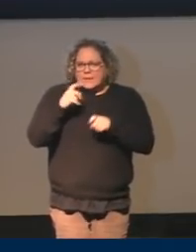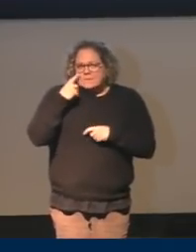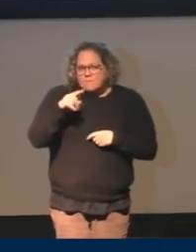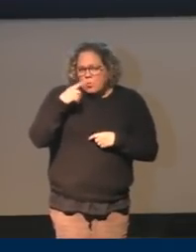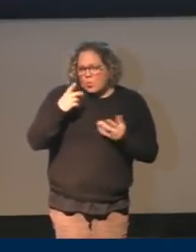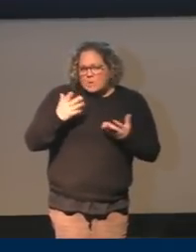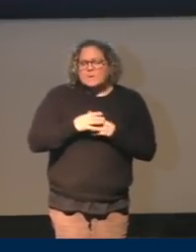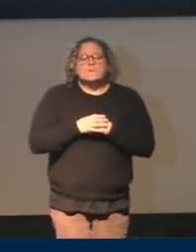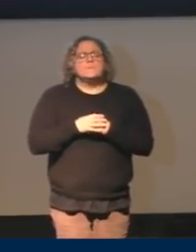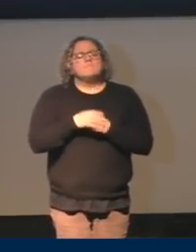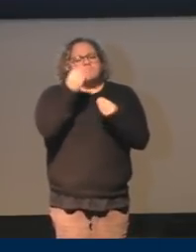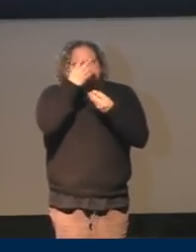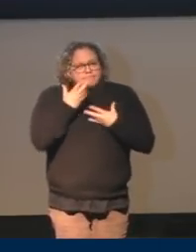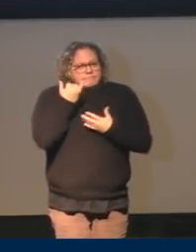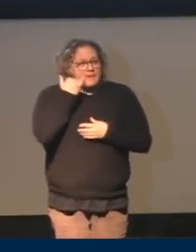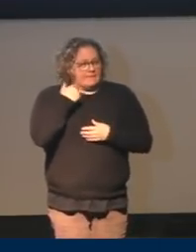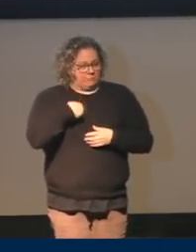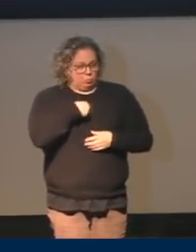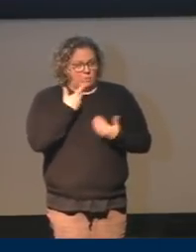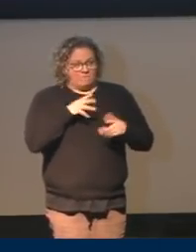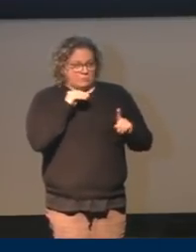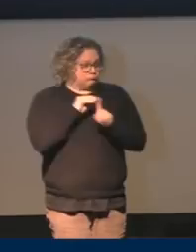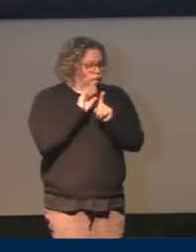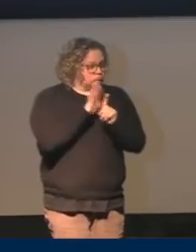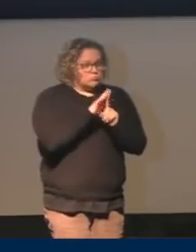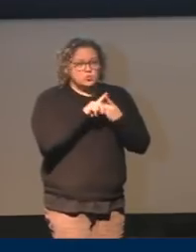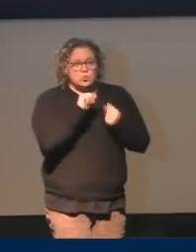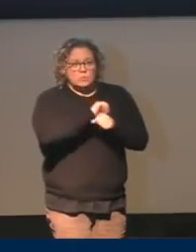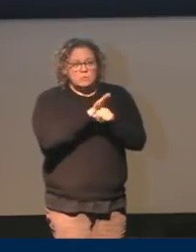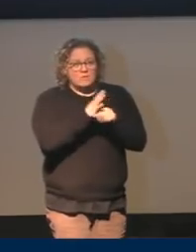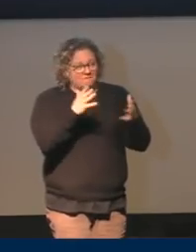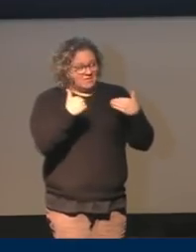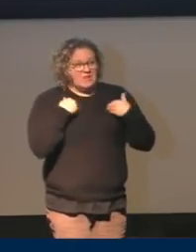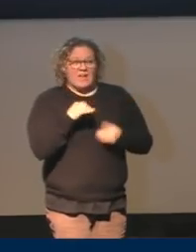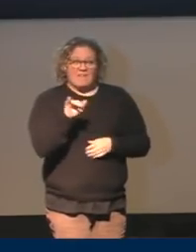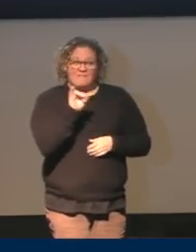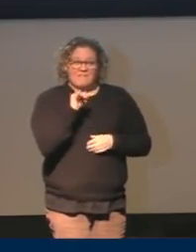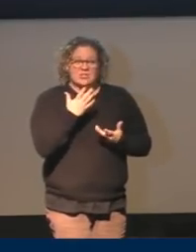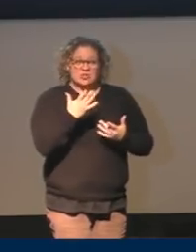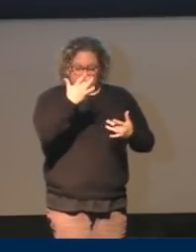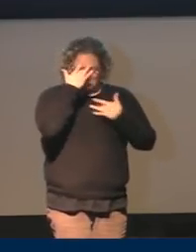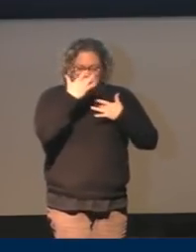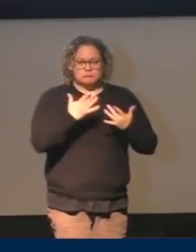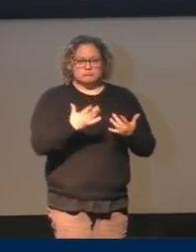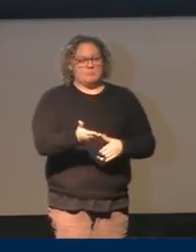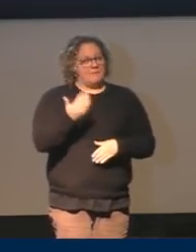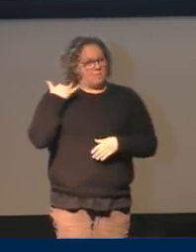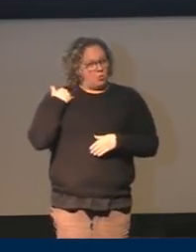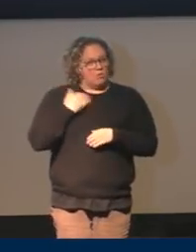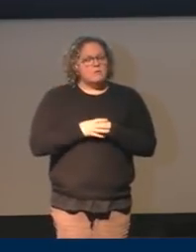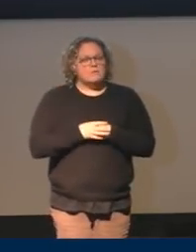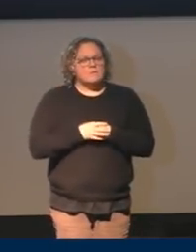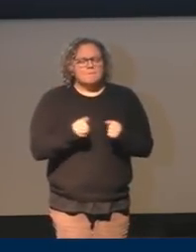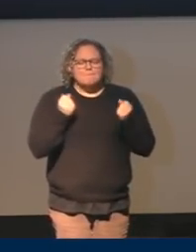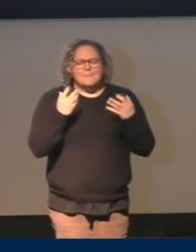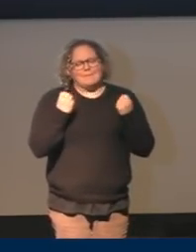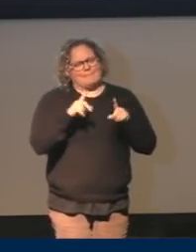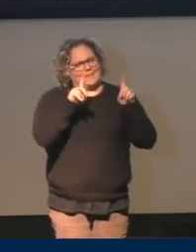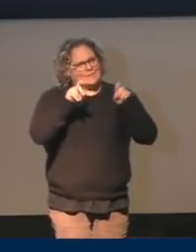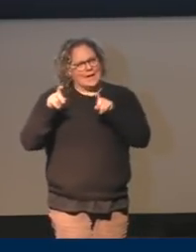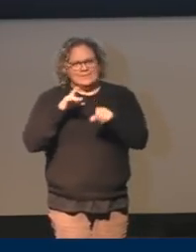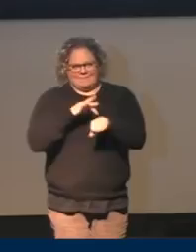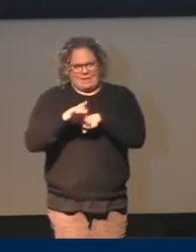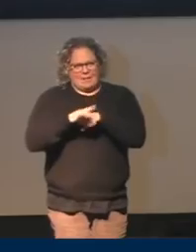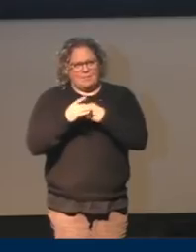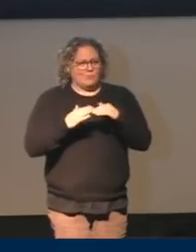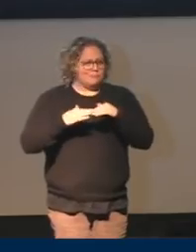to tell us whether we've been exposed to COVID and had COVID infection in the past. There are many, many tests available, more than 40 tests